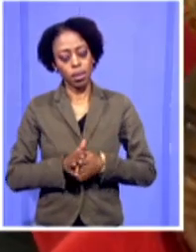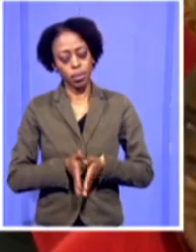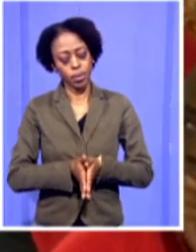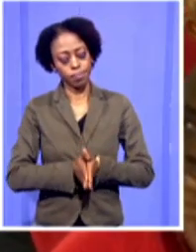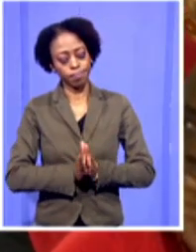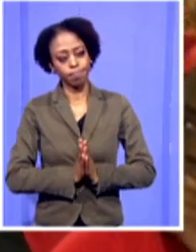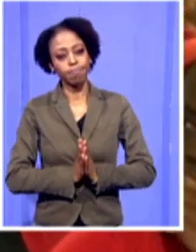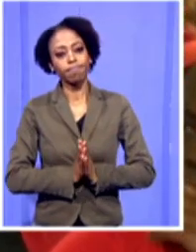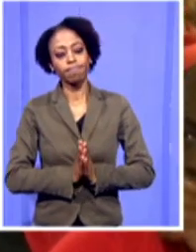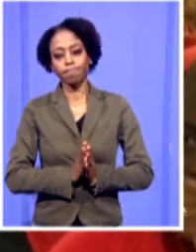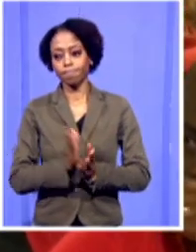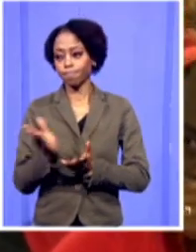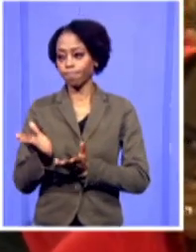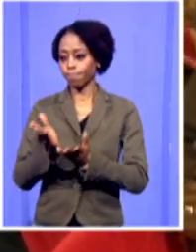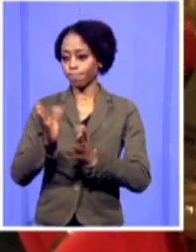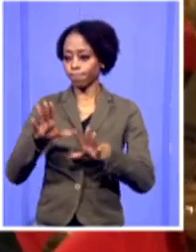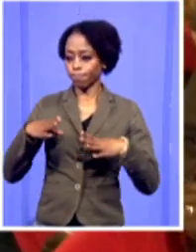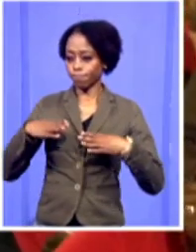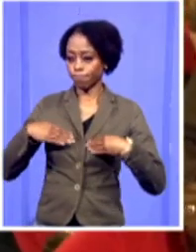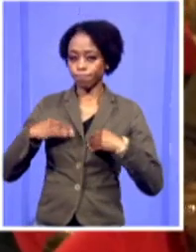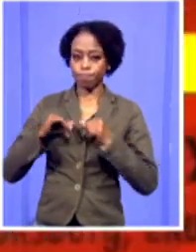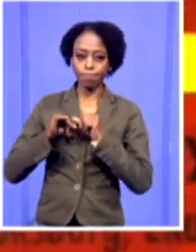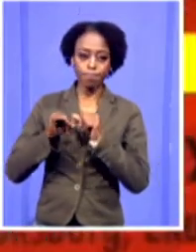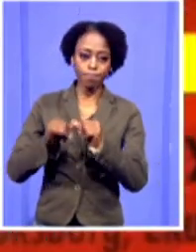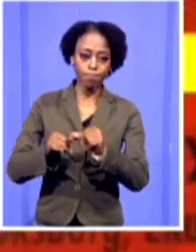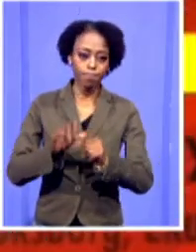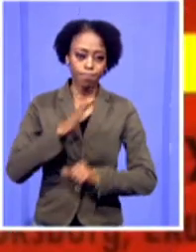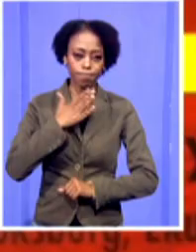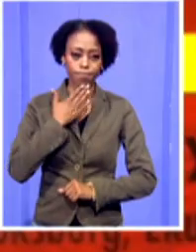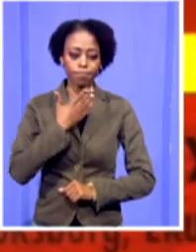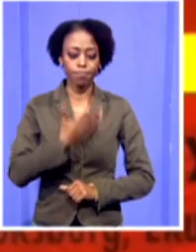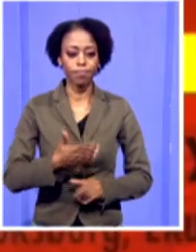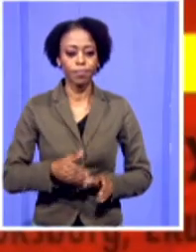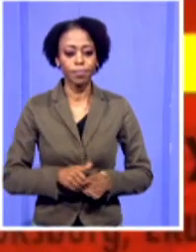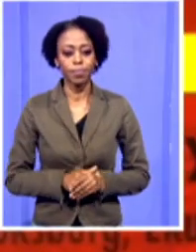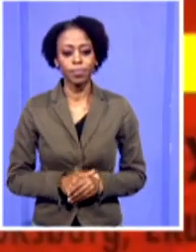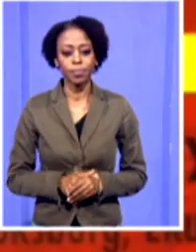let's accept and then move forward. Thank you.